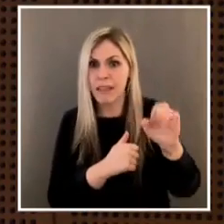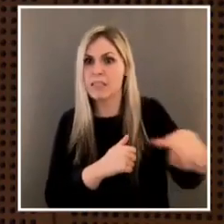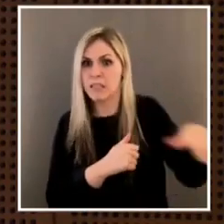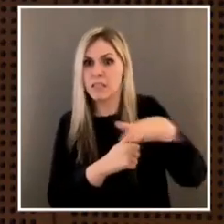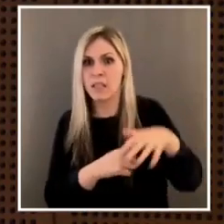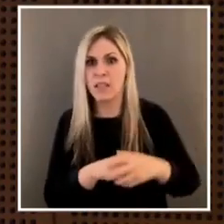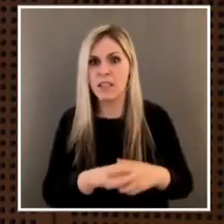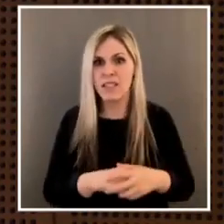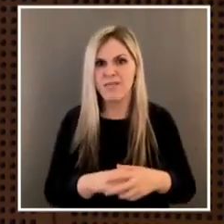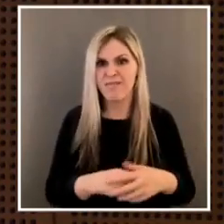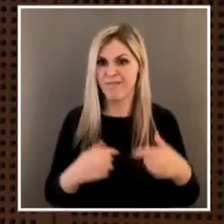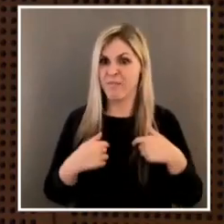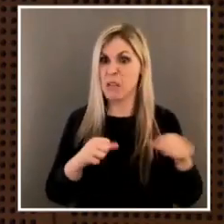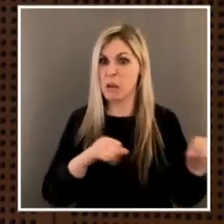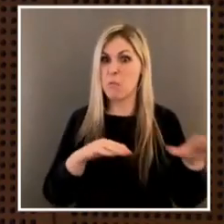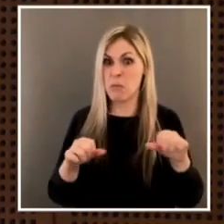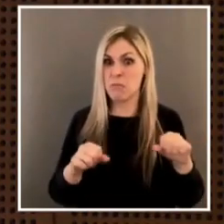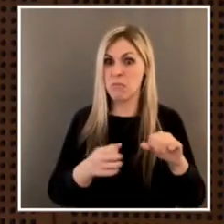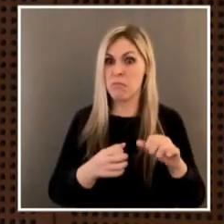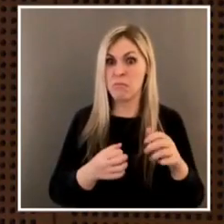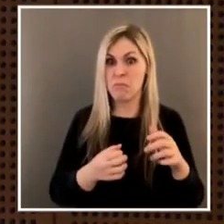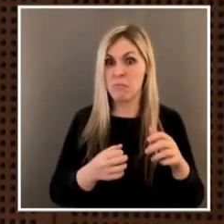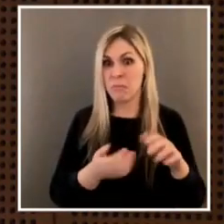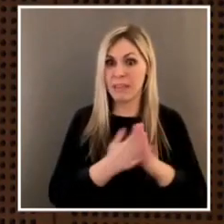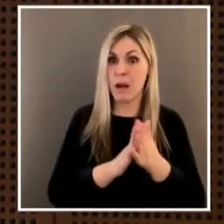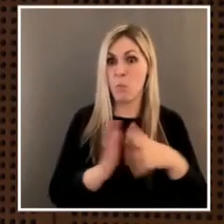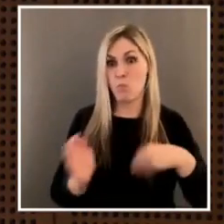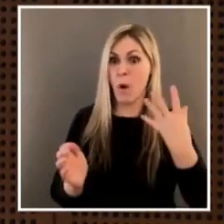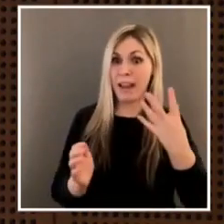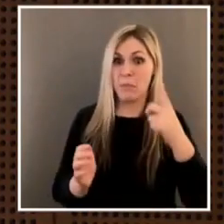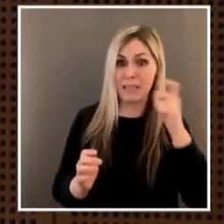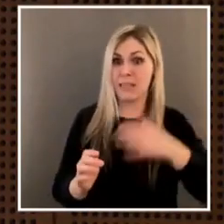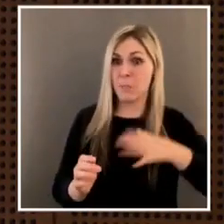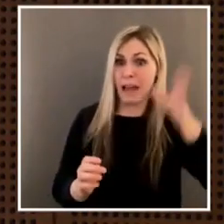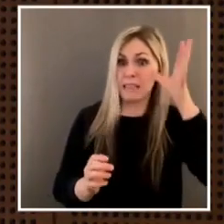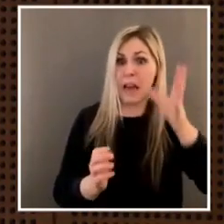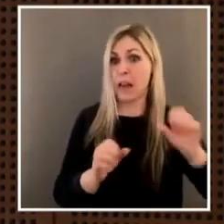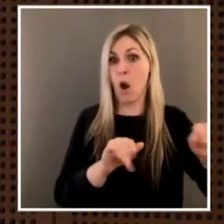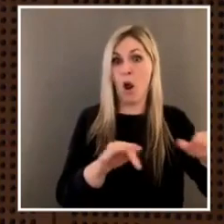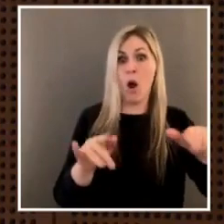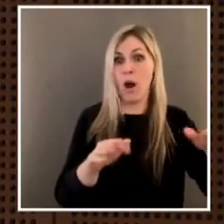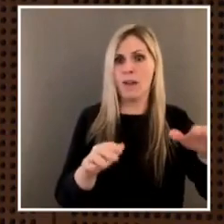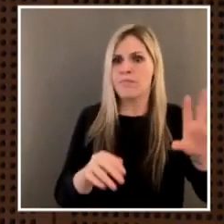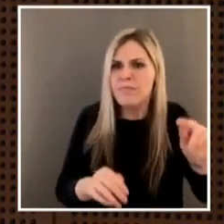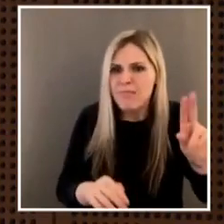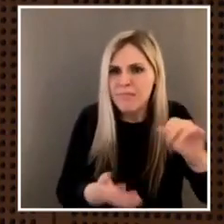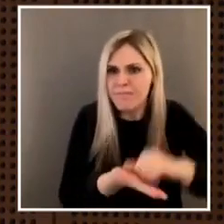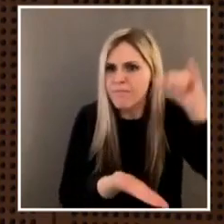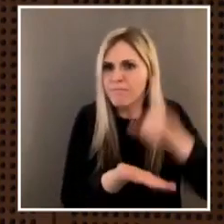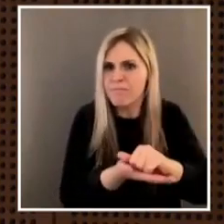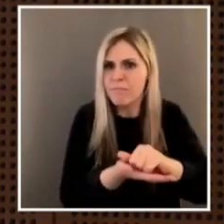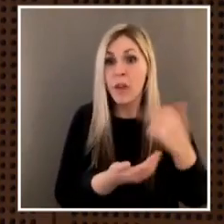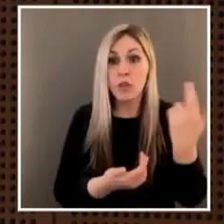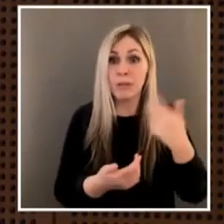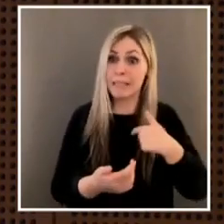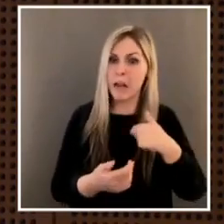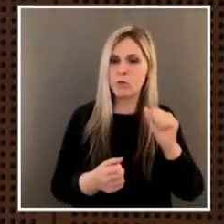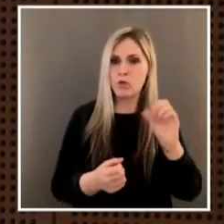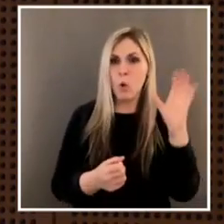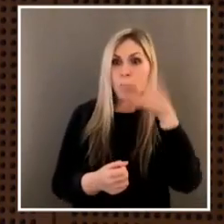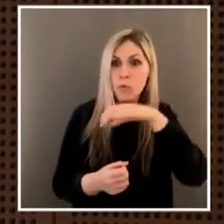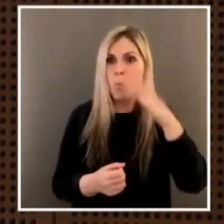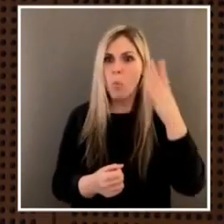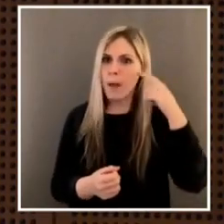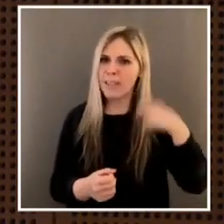made white just from the clap of my daddy's hands. The reason I'm so peculiar is I've been studying up on my